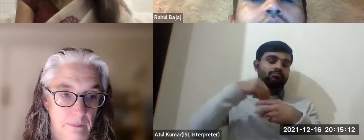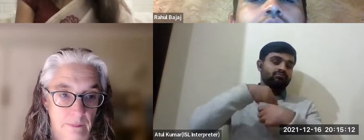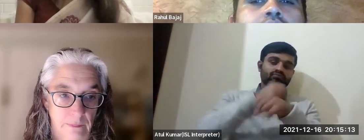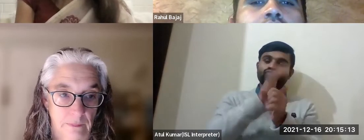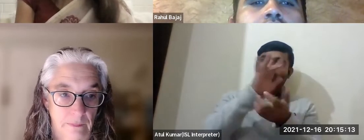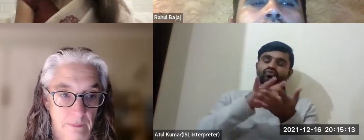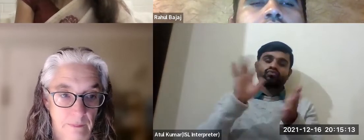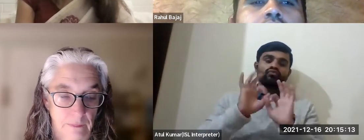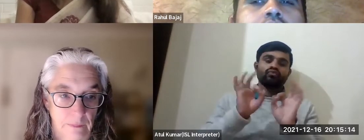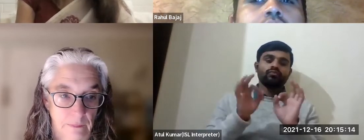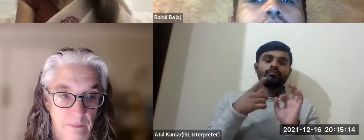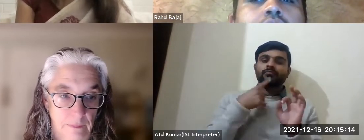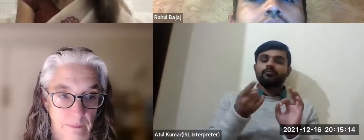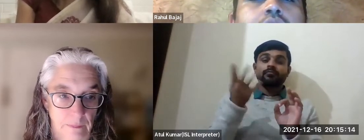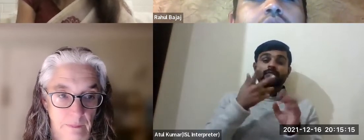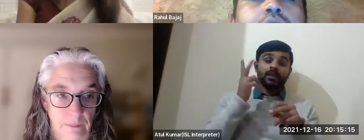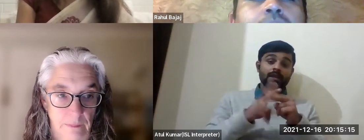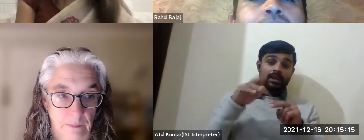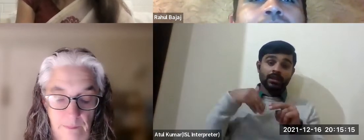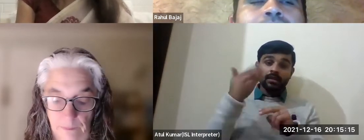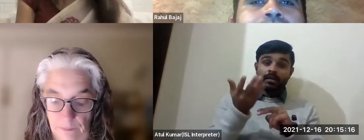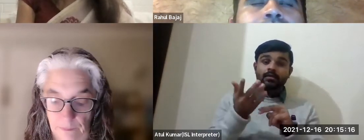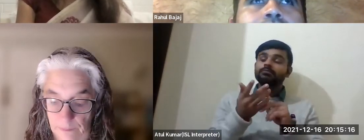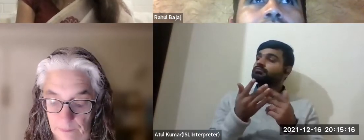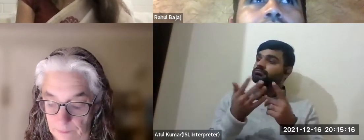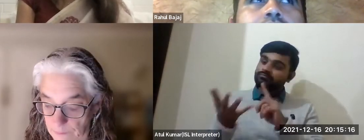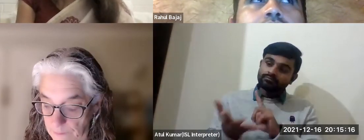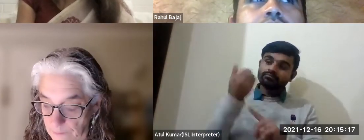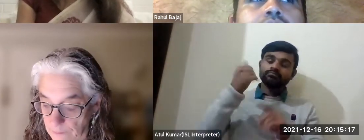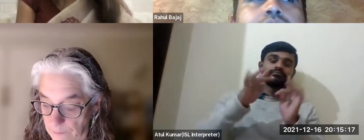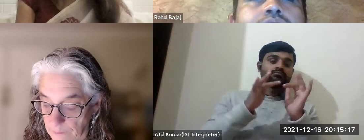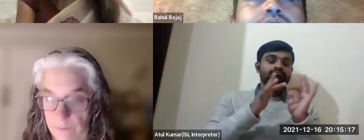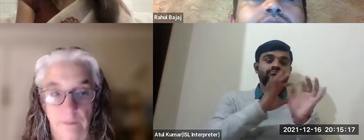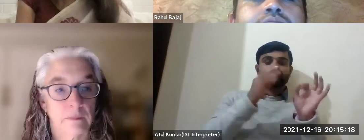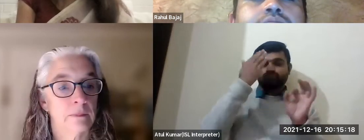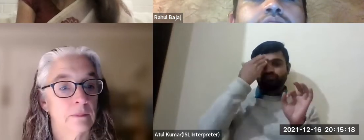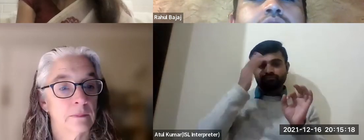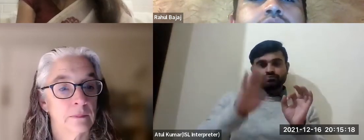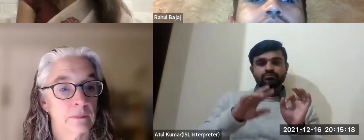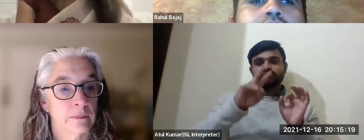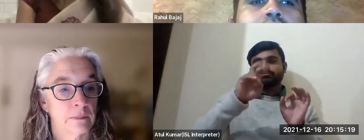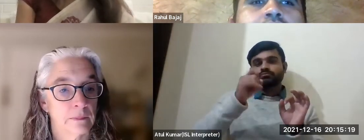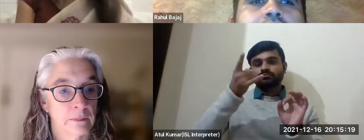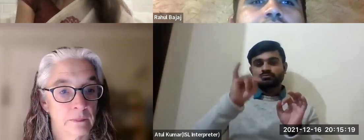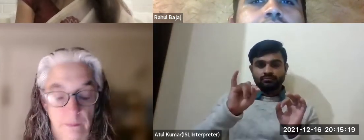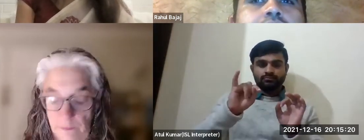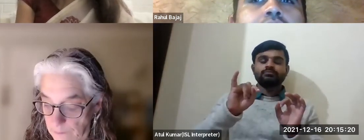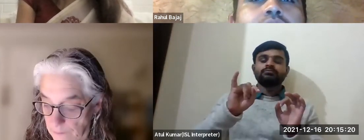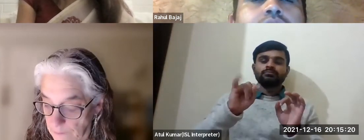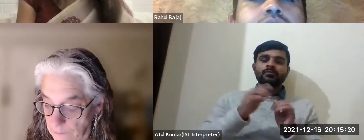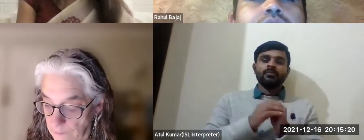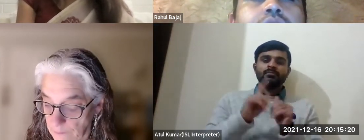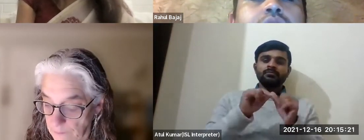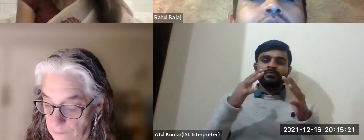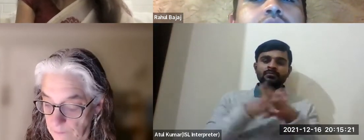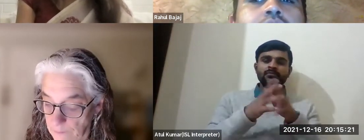anywhere. Because till then, there was not even a requirement. And I think we all know that it was only in 2016 that Right. the law